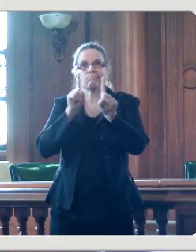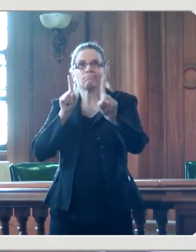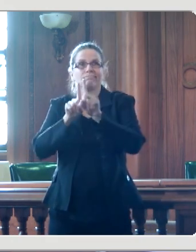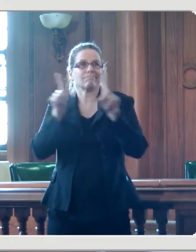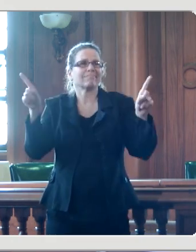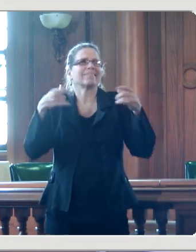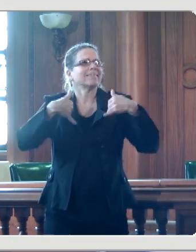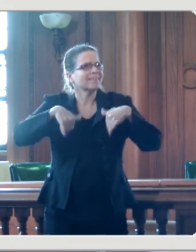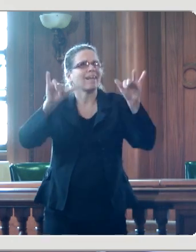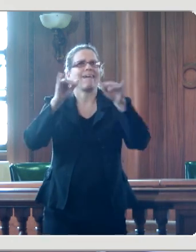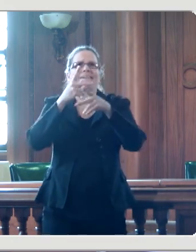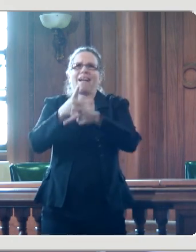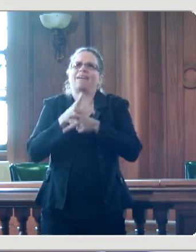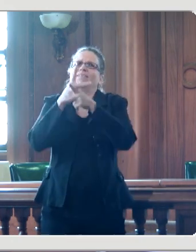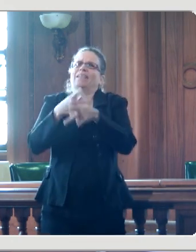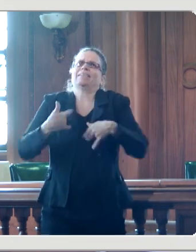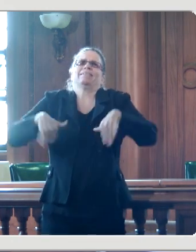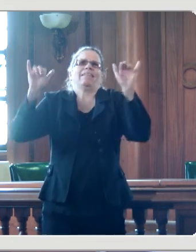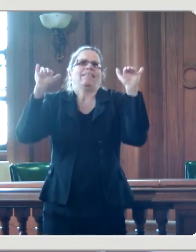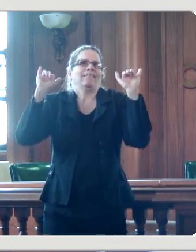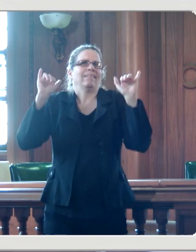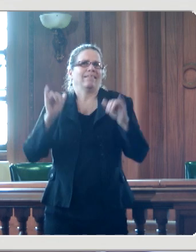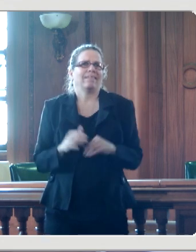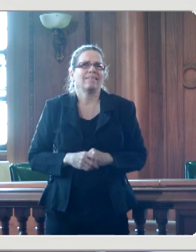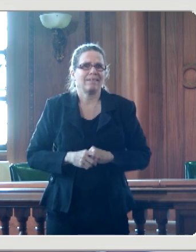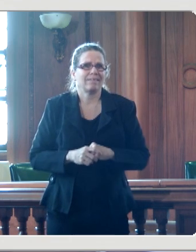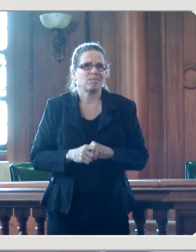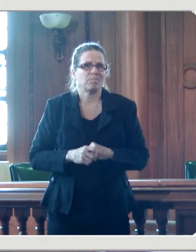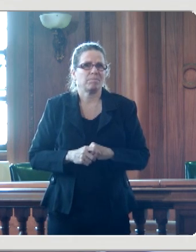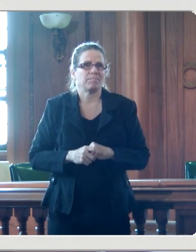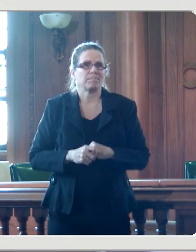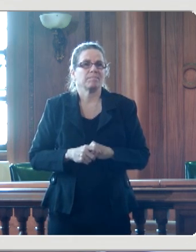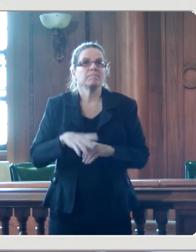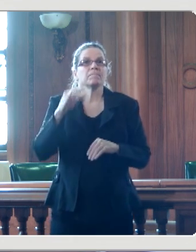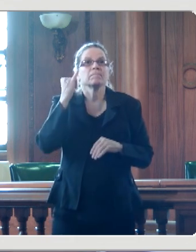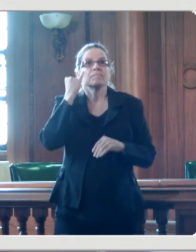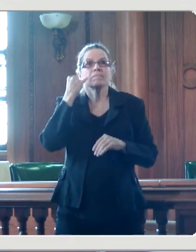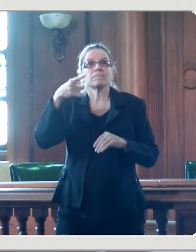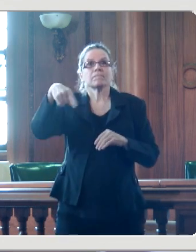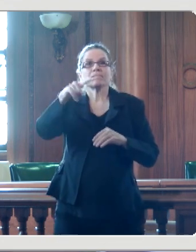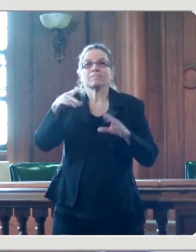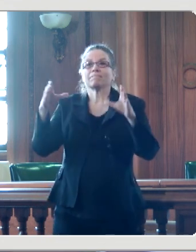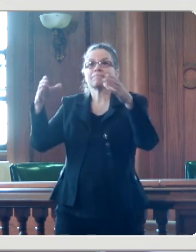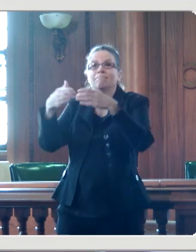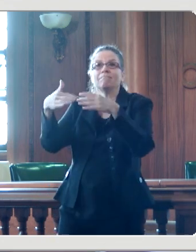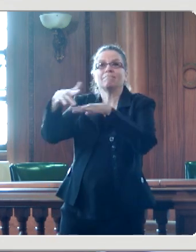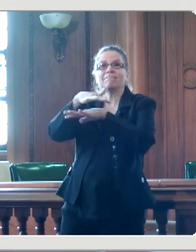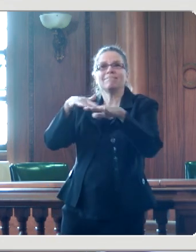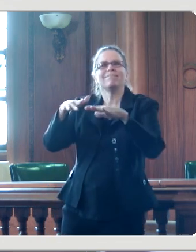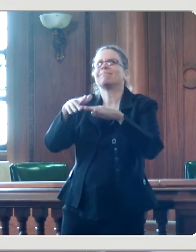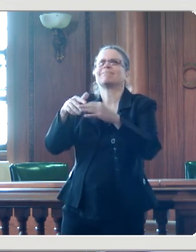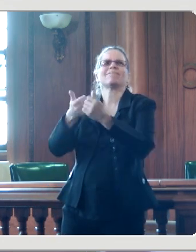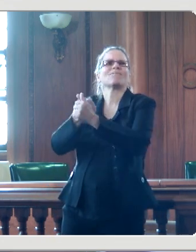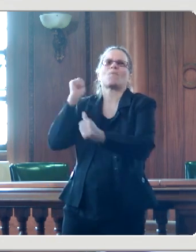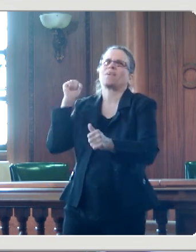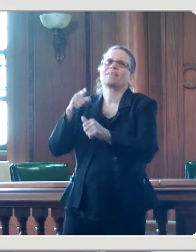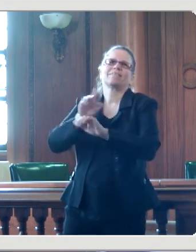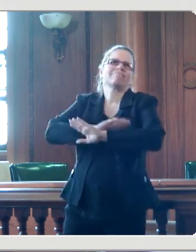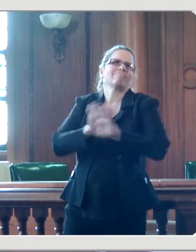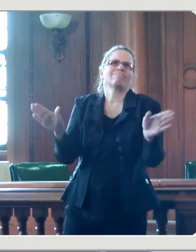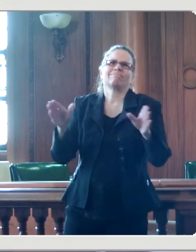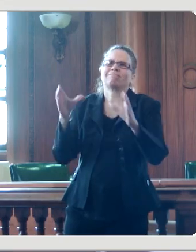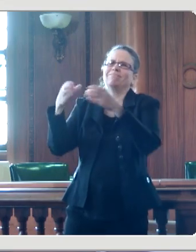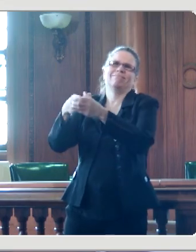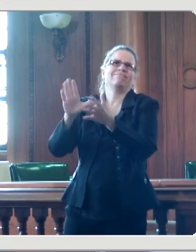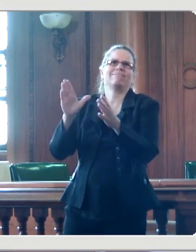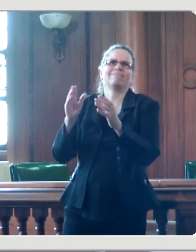masks. Try to avoid gatherings if you can. If you can't, the social distancing or physical distancing